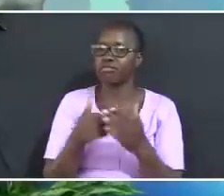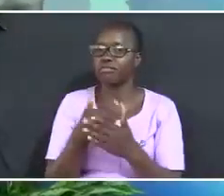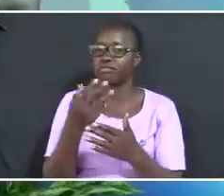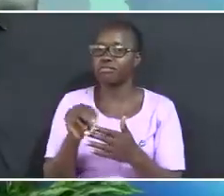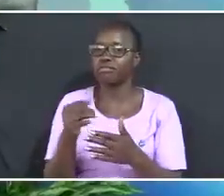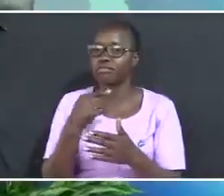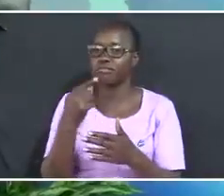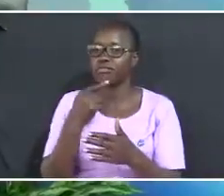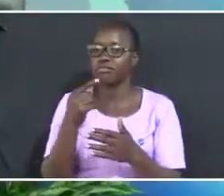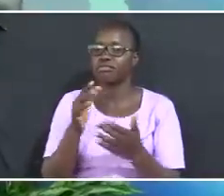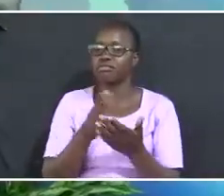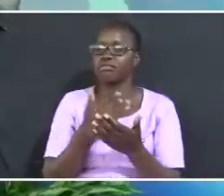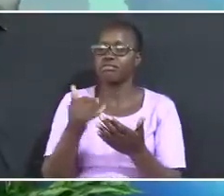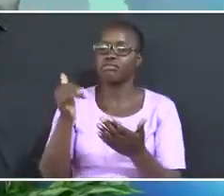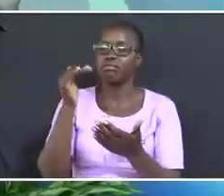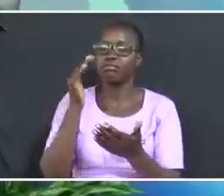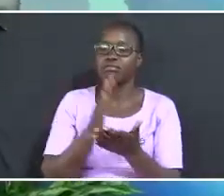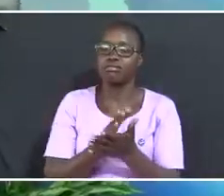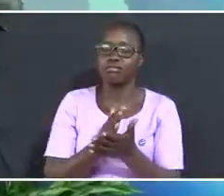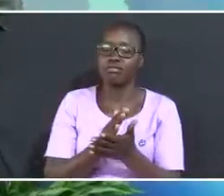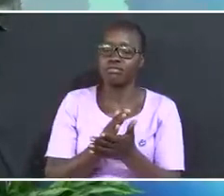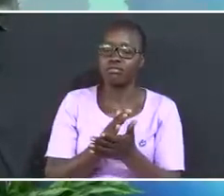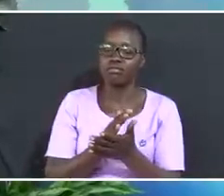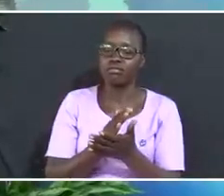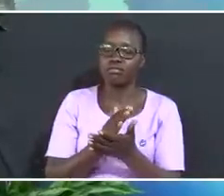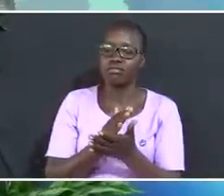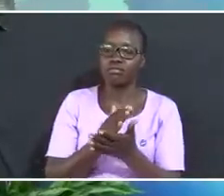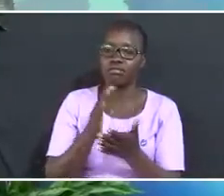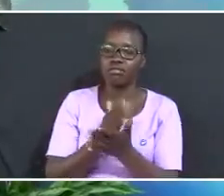is some fact that you are ignoring.